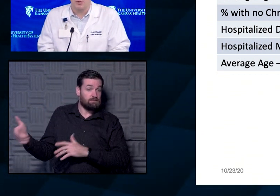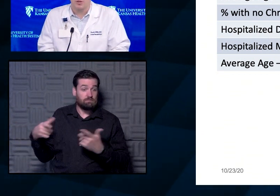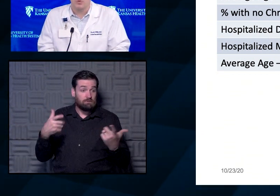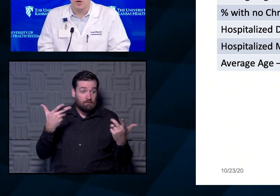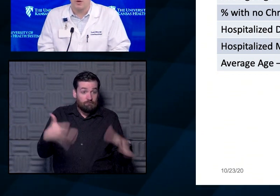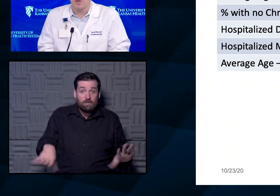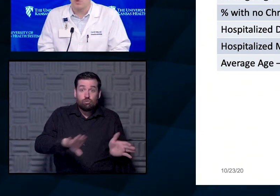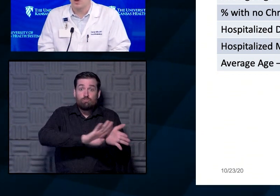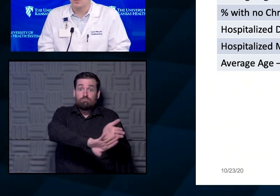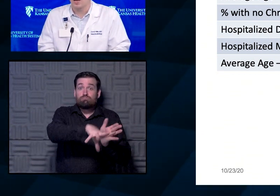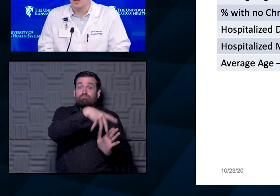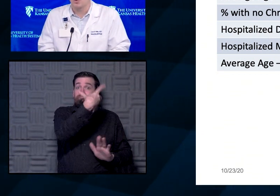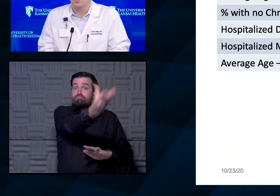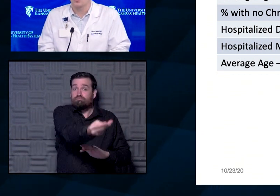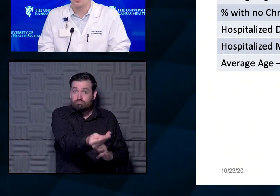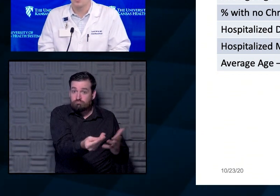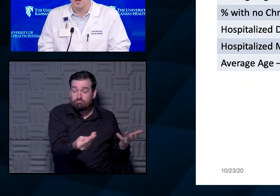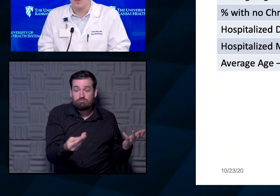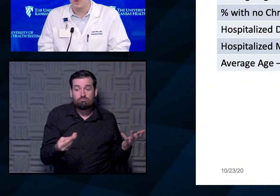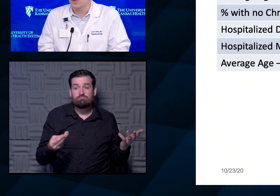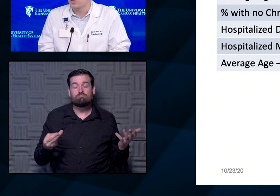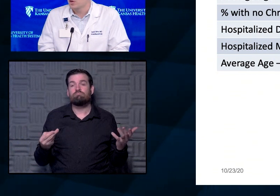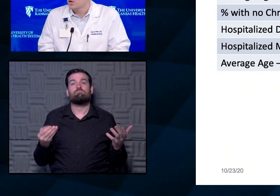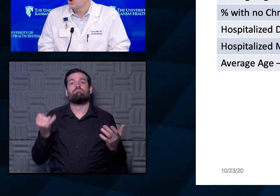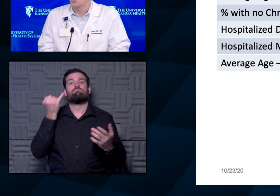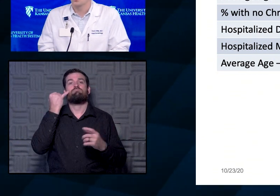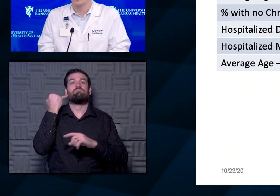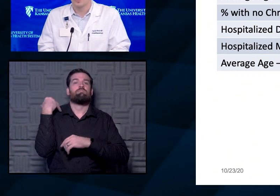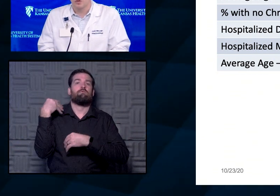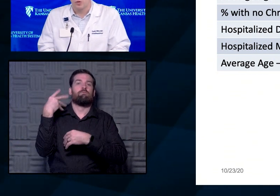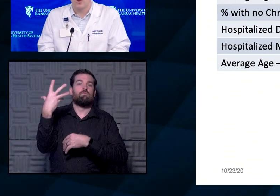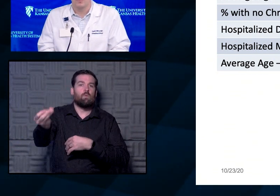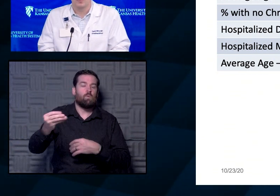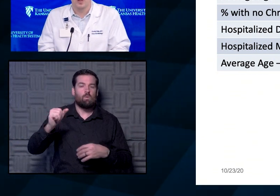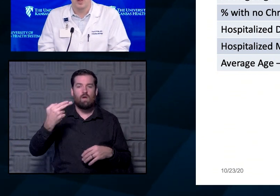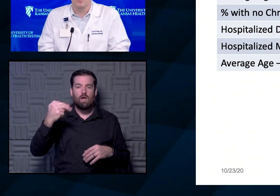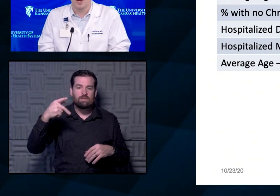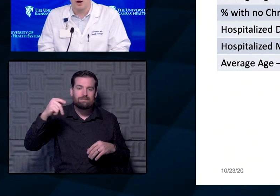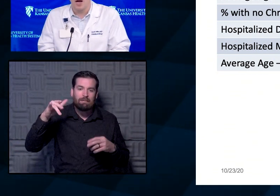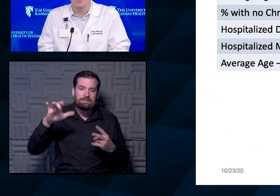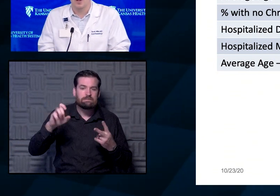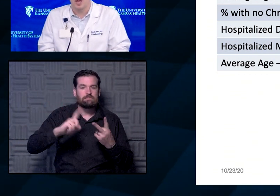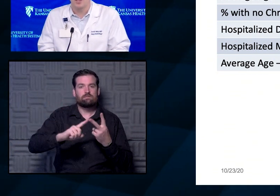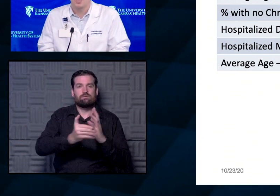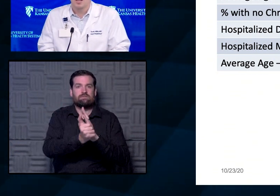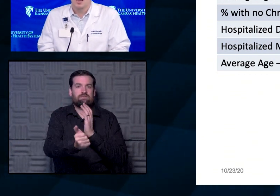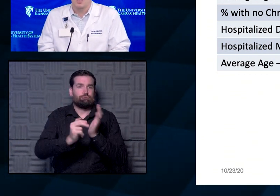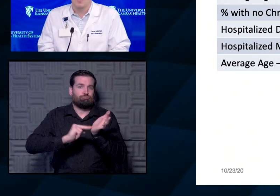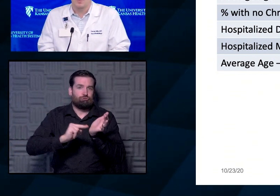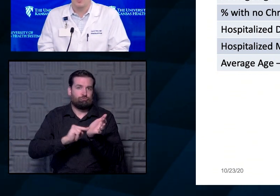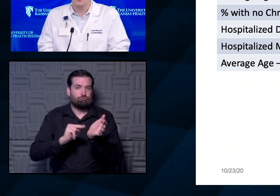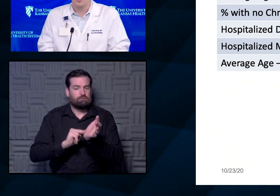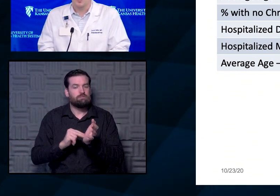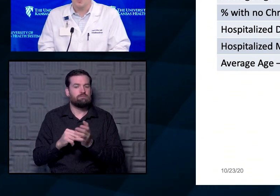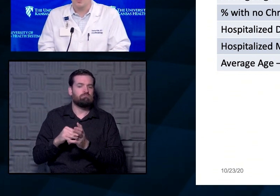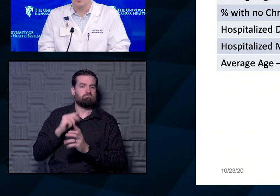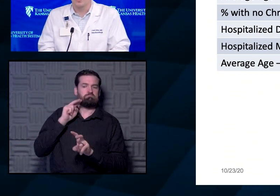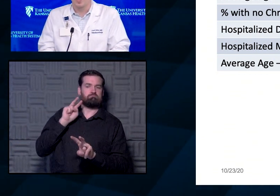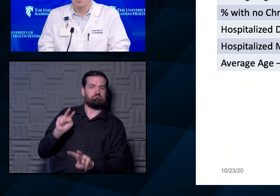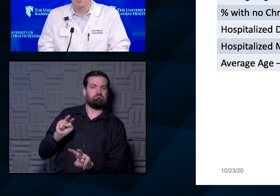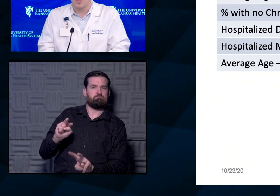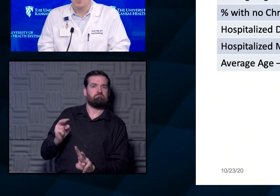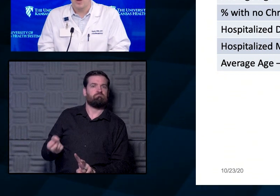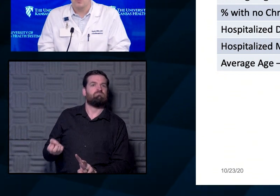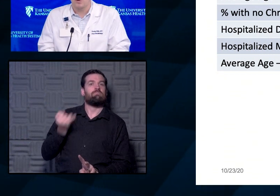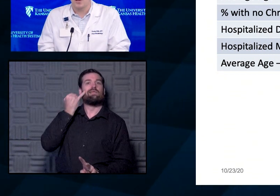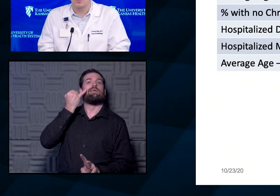leave the hospital as well. If they were to, say, go to hospice or a skilled nursing facility for care outside of the acute hospital